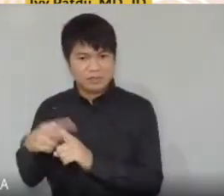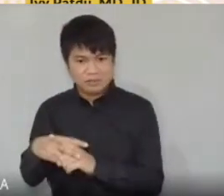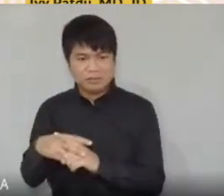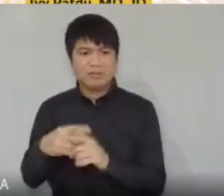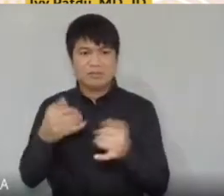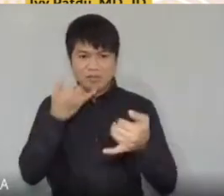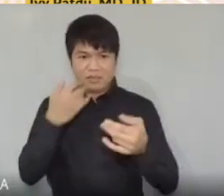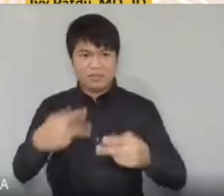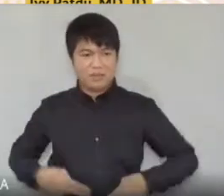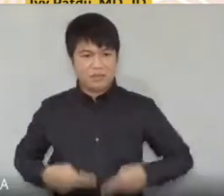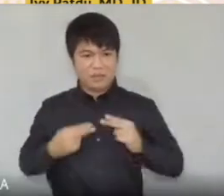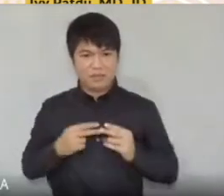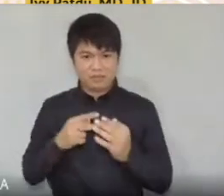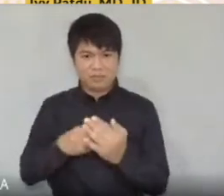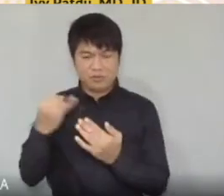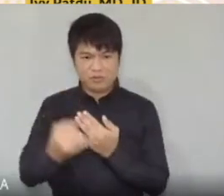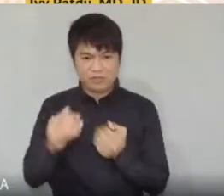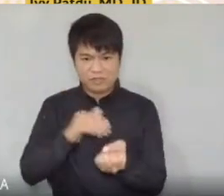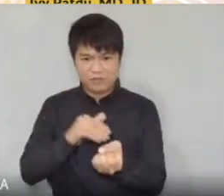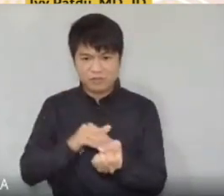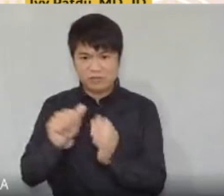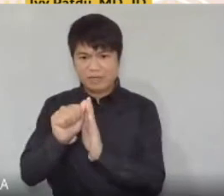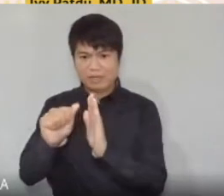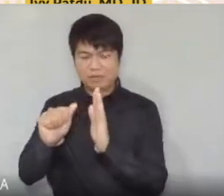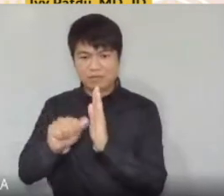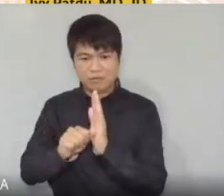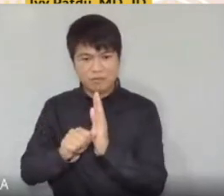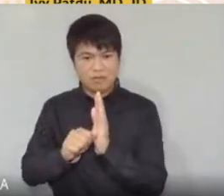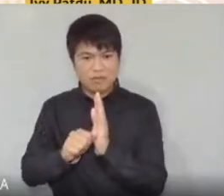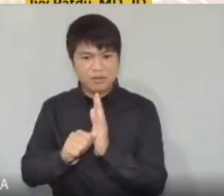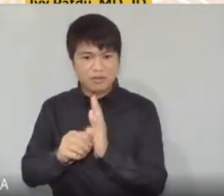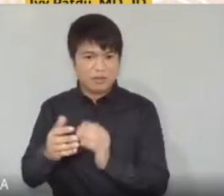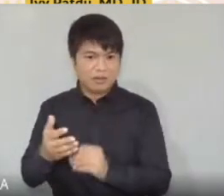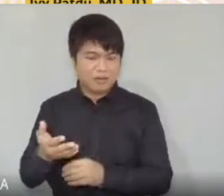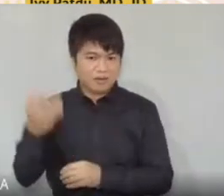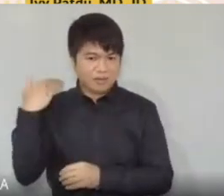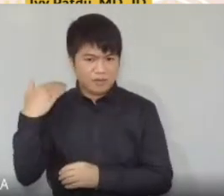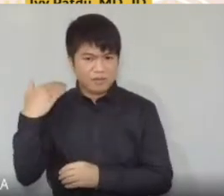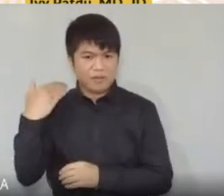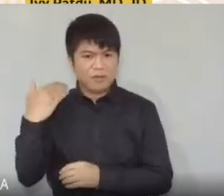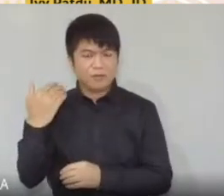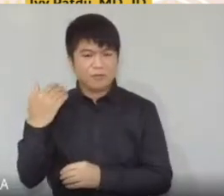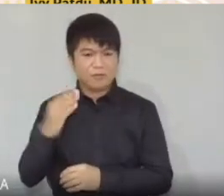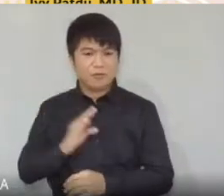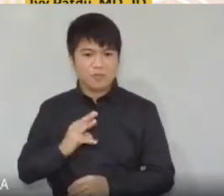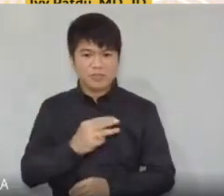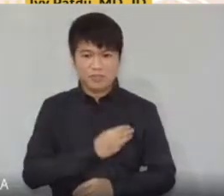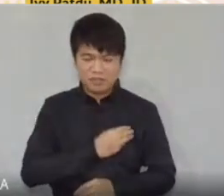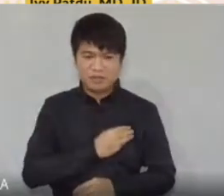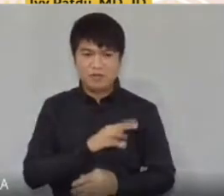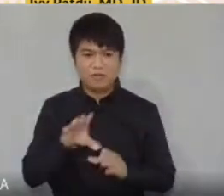Data Privacy Commission. They are our consultants. They will present to you what we have been working on and